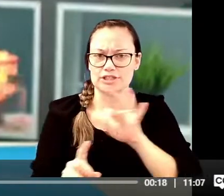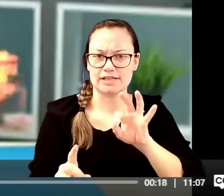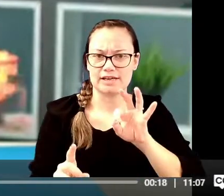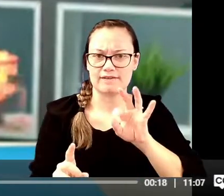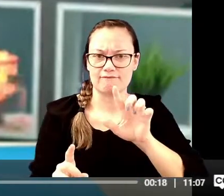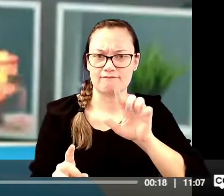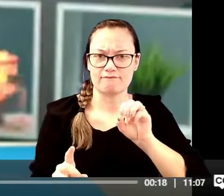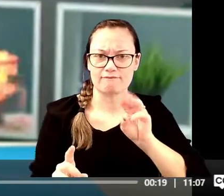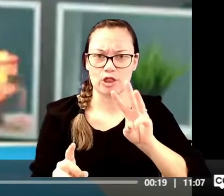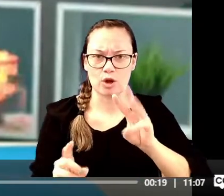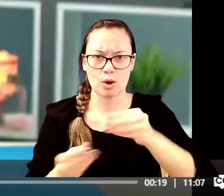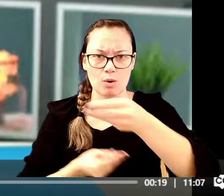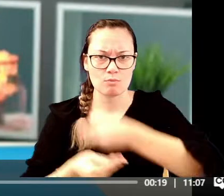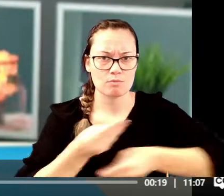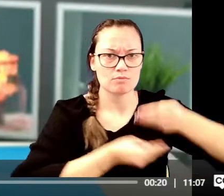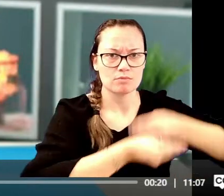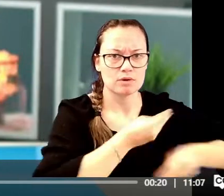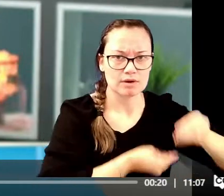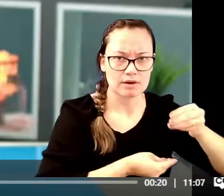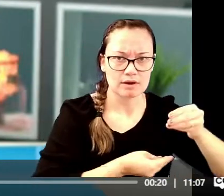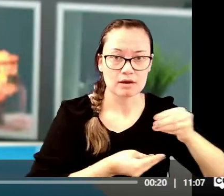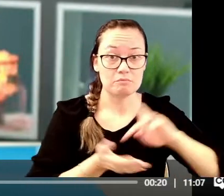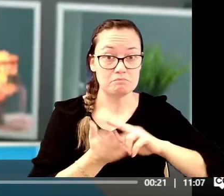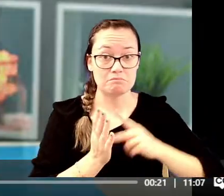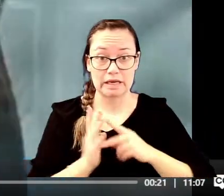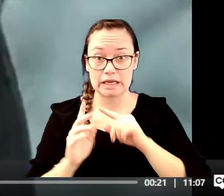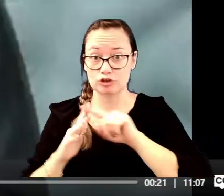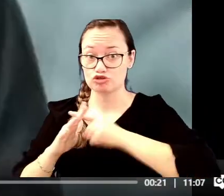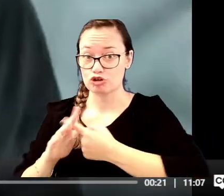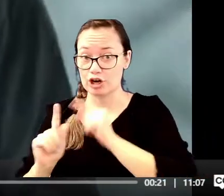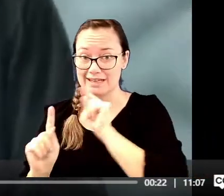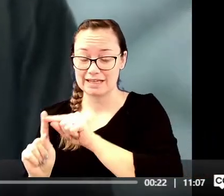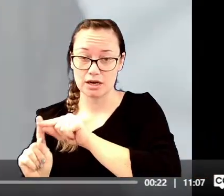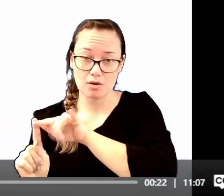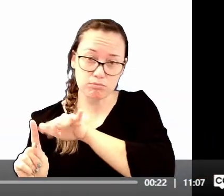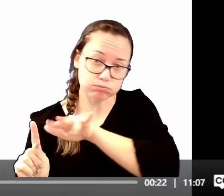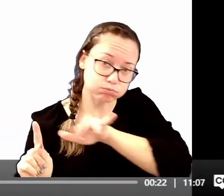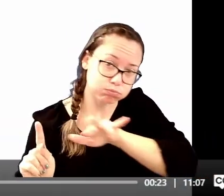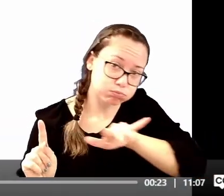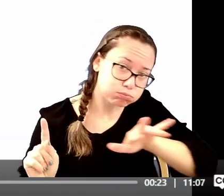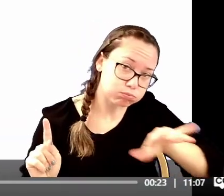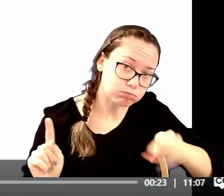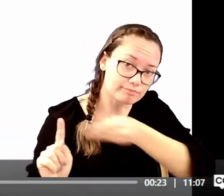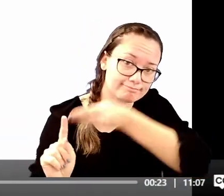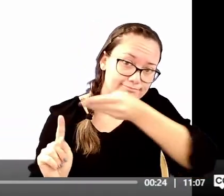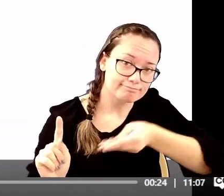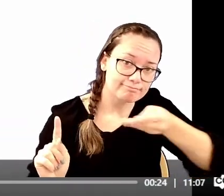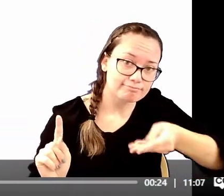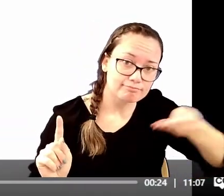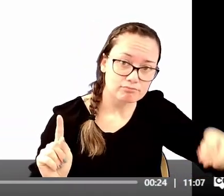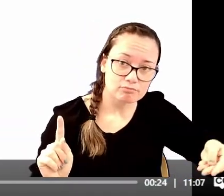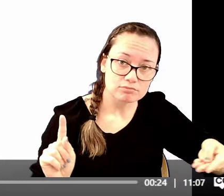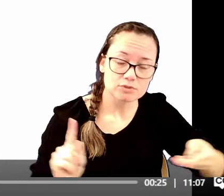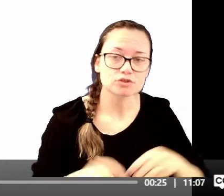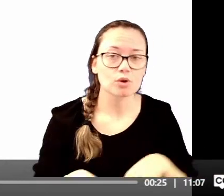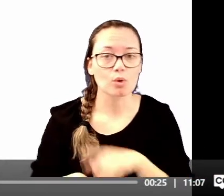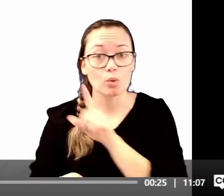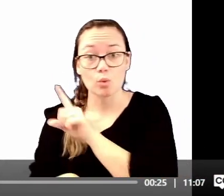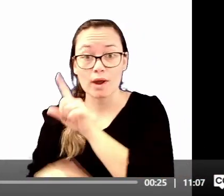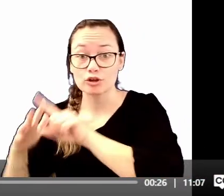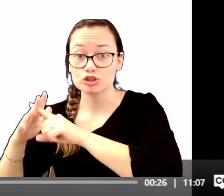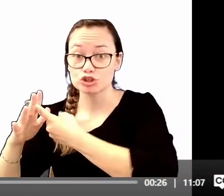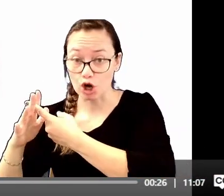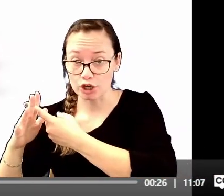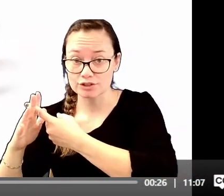a one-way movement of energy. Okay, we're talking about the flow from how it comes into the